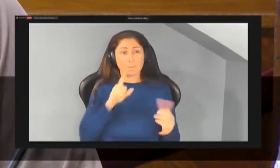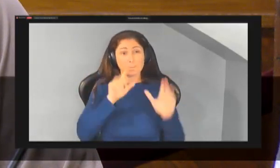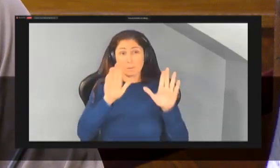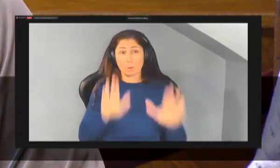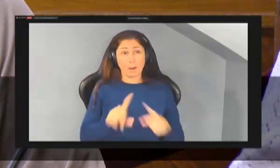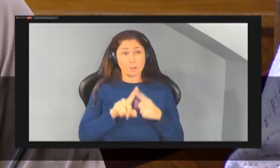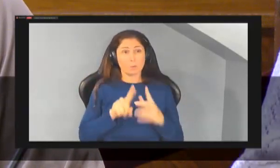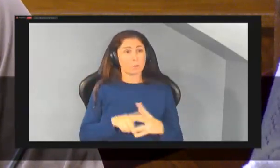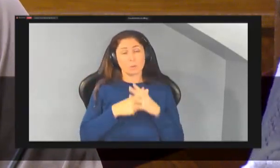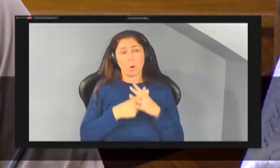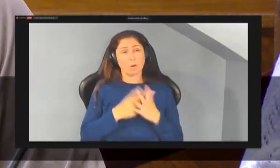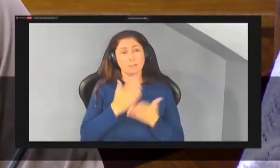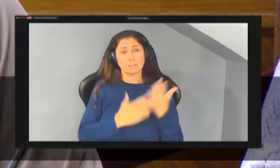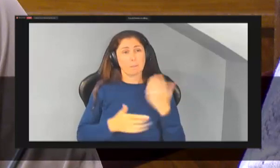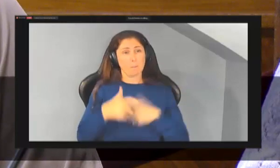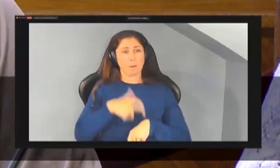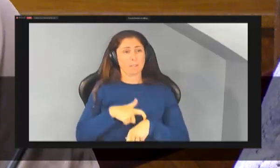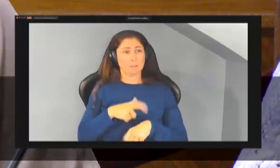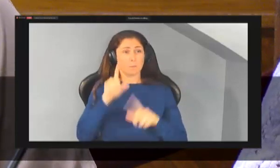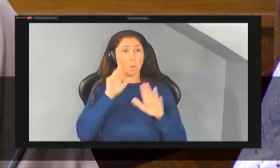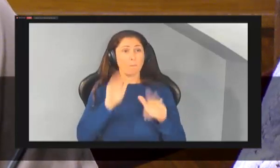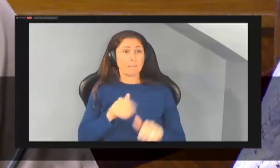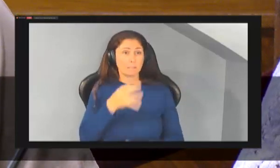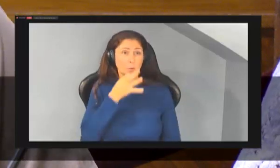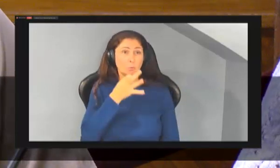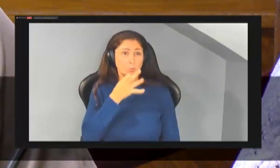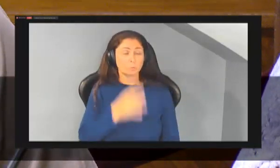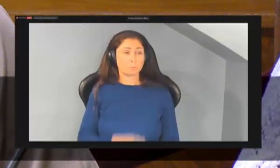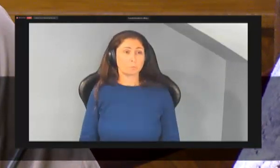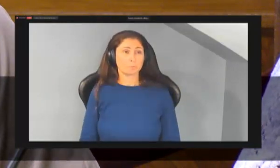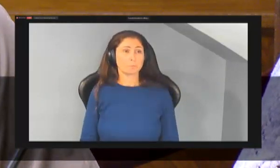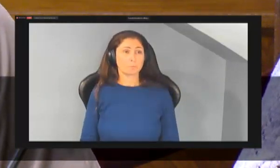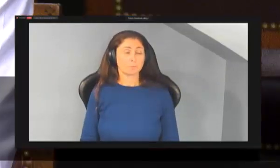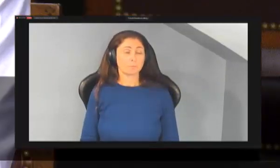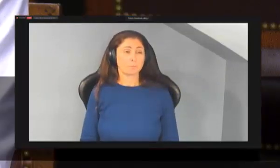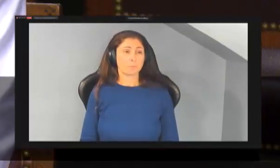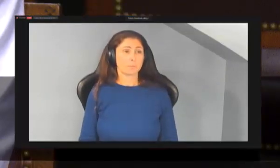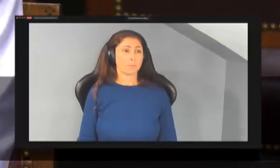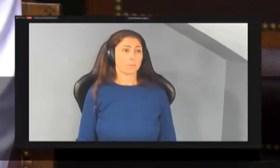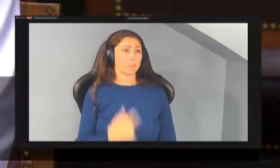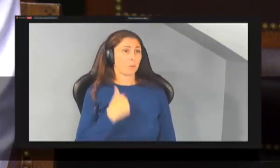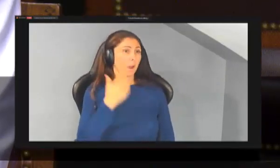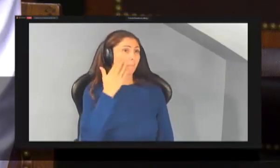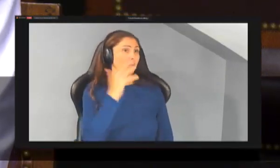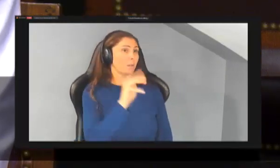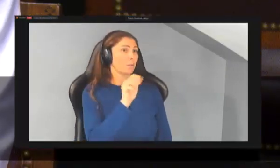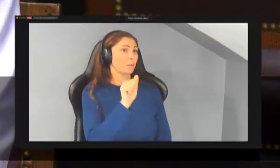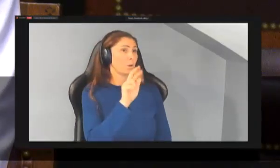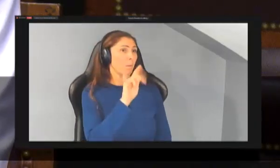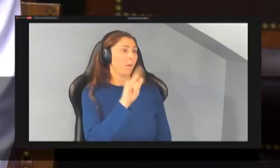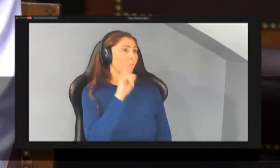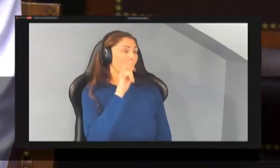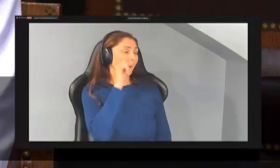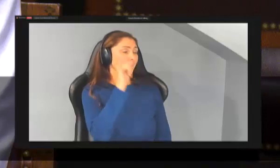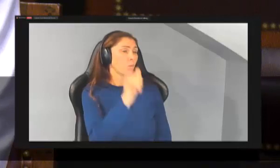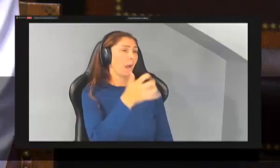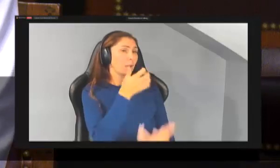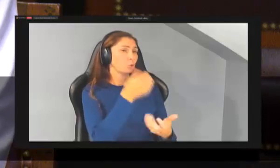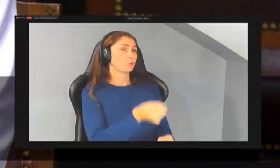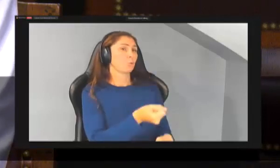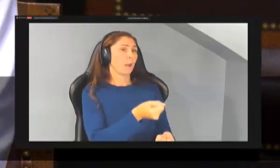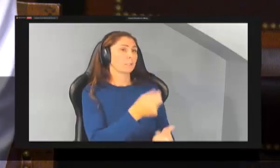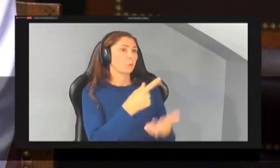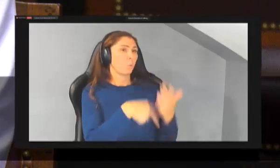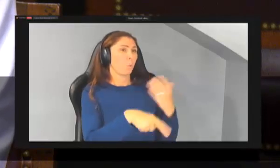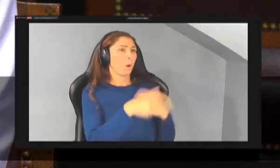some point, hopefully soon. So I've known Marty forever, and I trust Marty, and I appreciate what she's brought